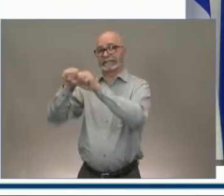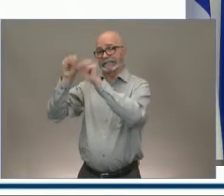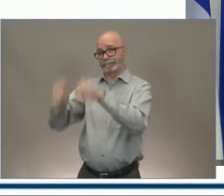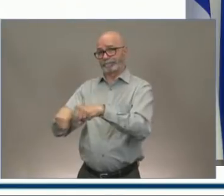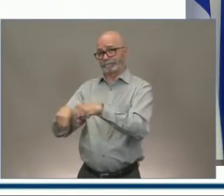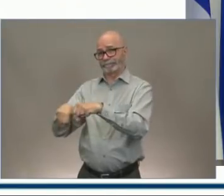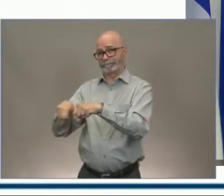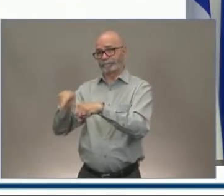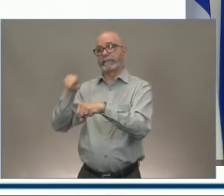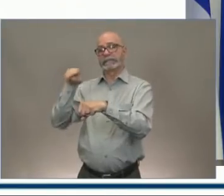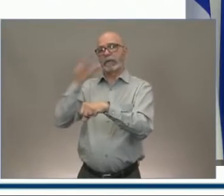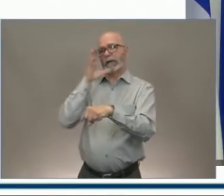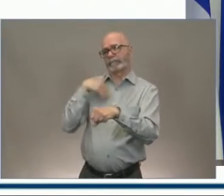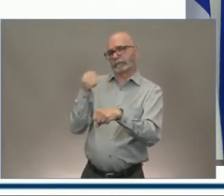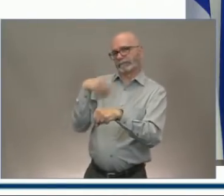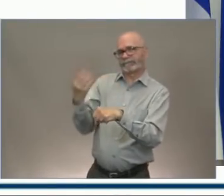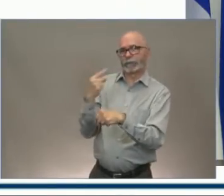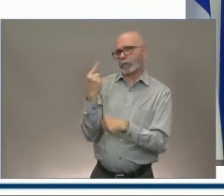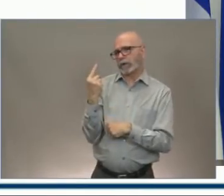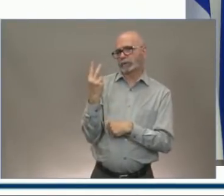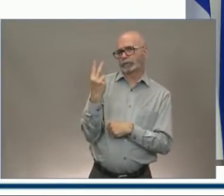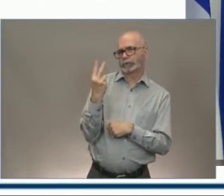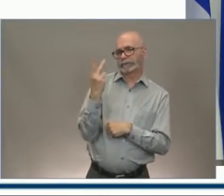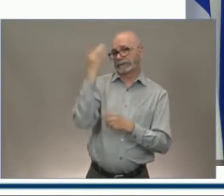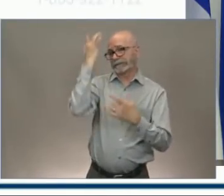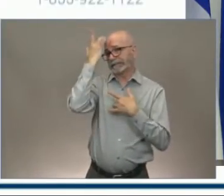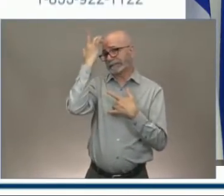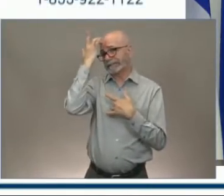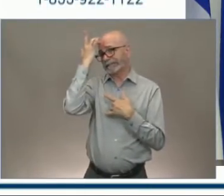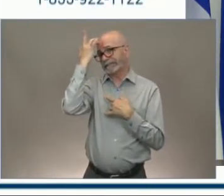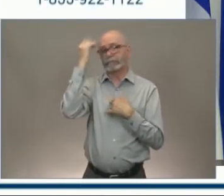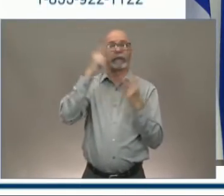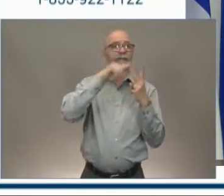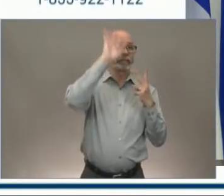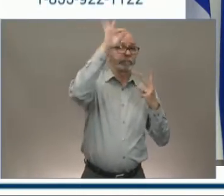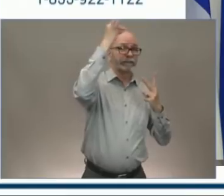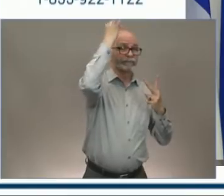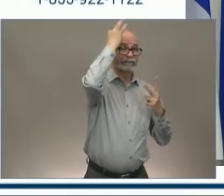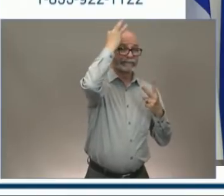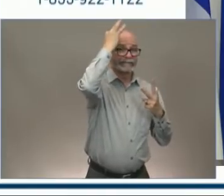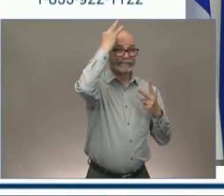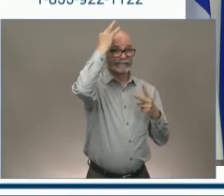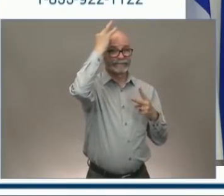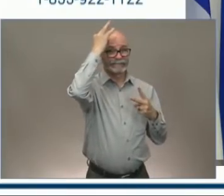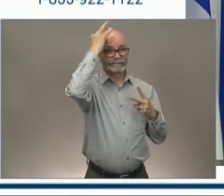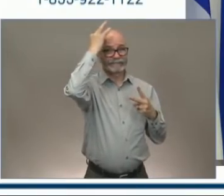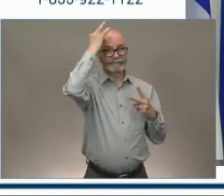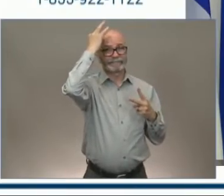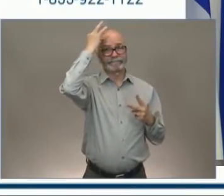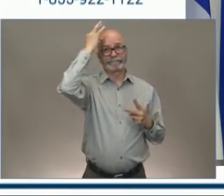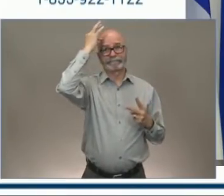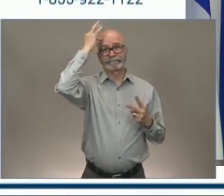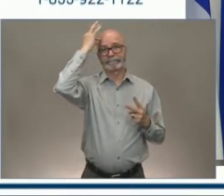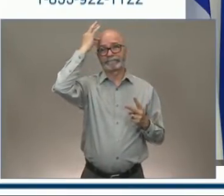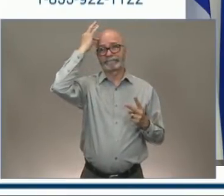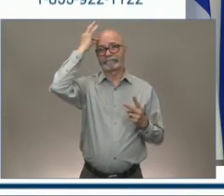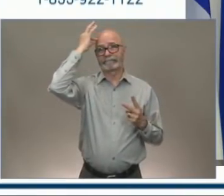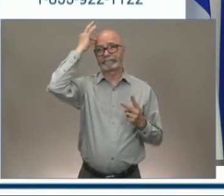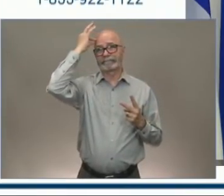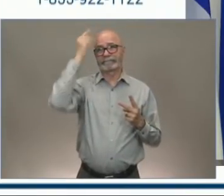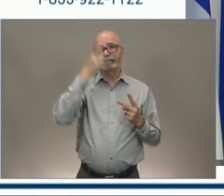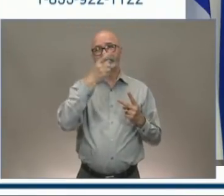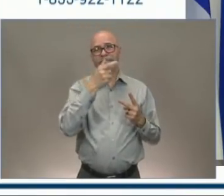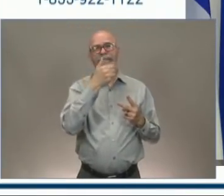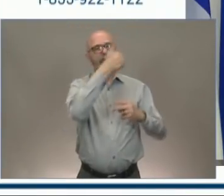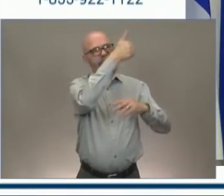2 sick days. There's federal benefits that are associated with the labor side of things for employees